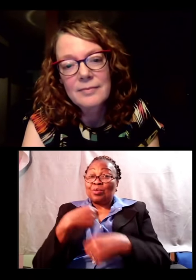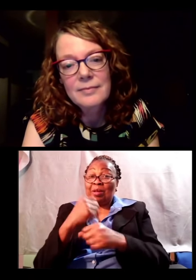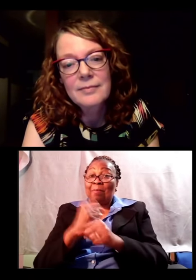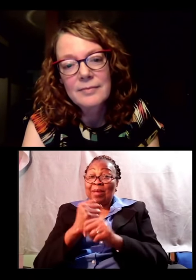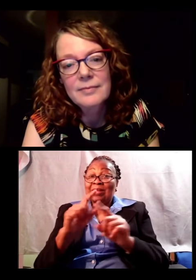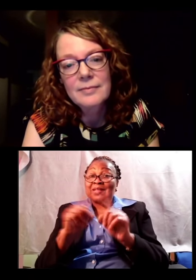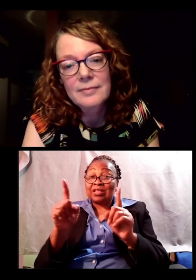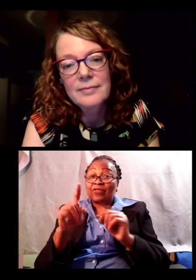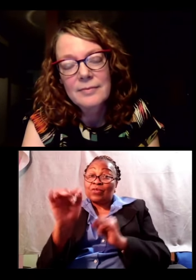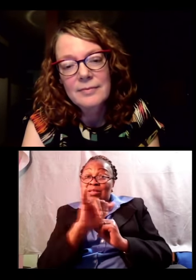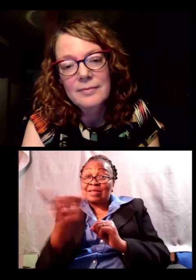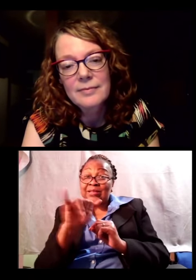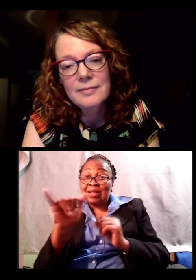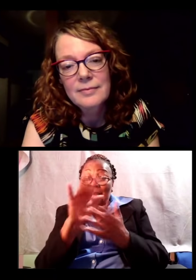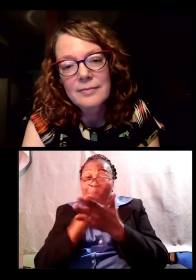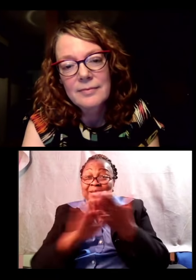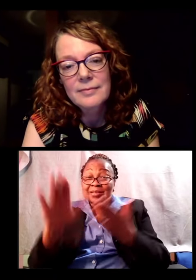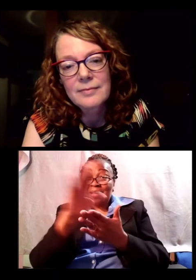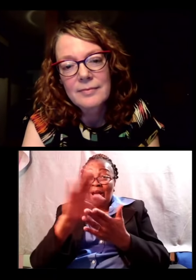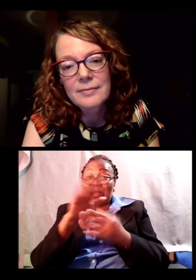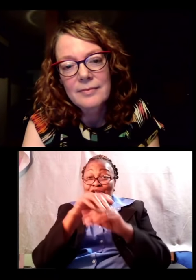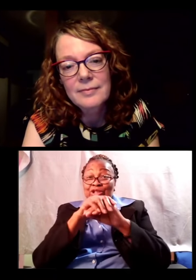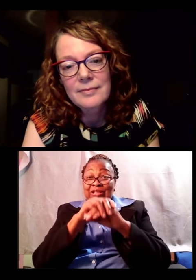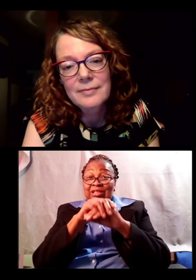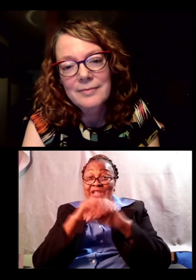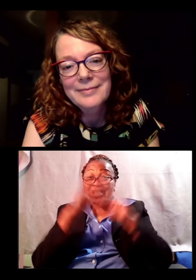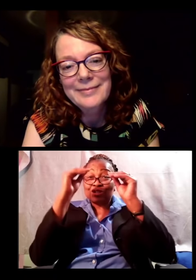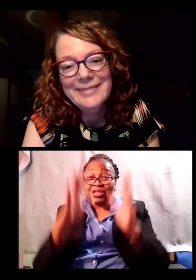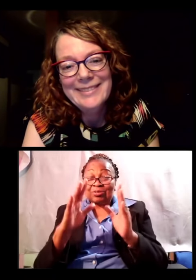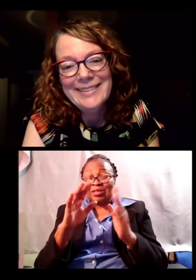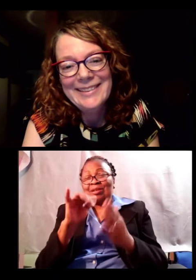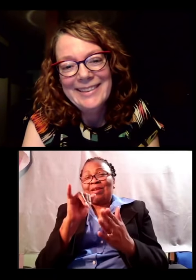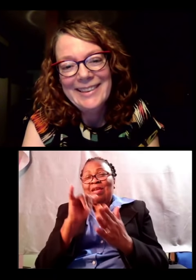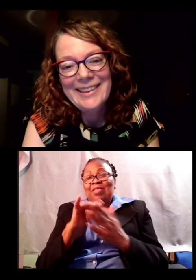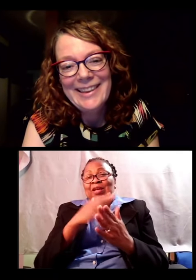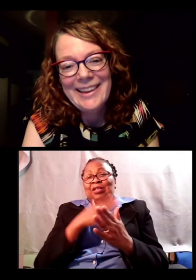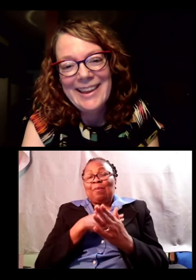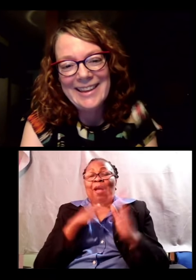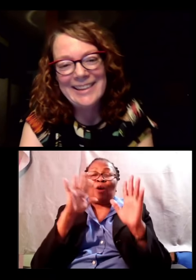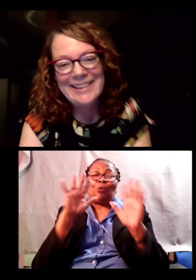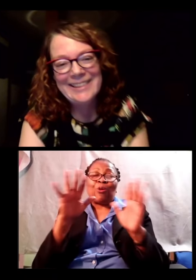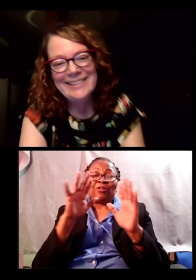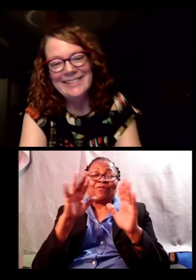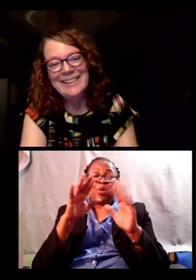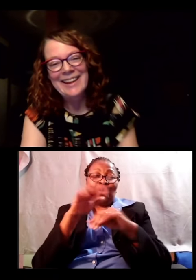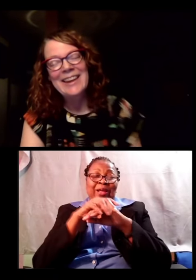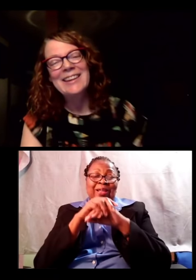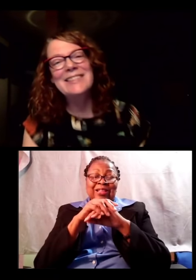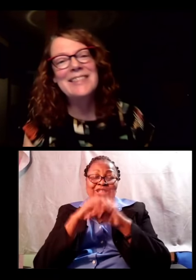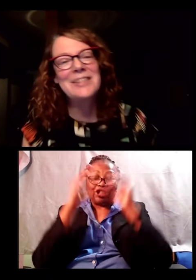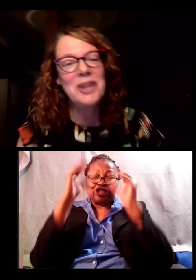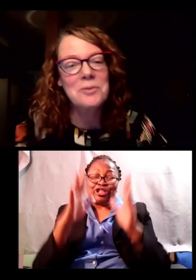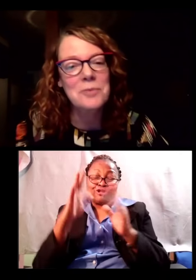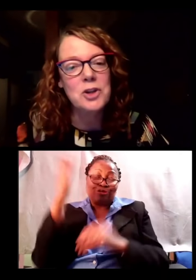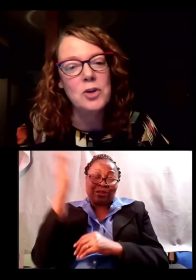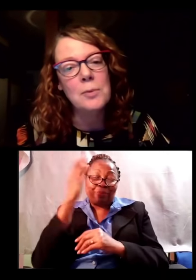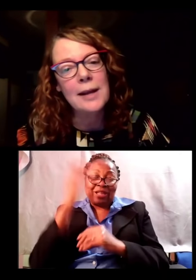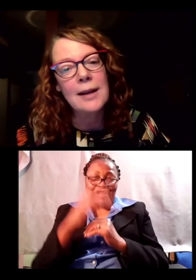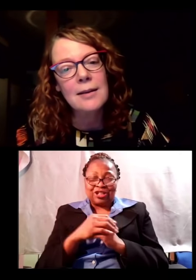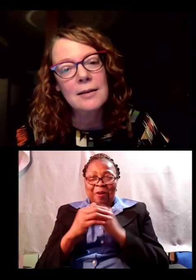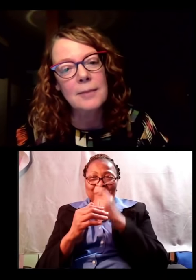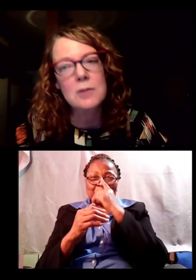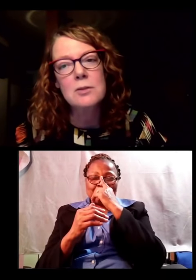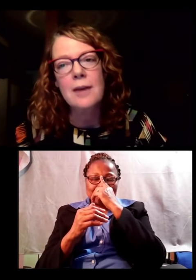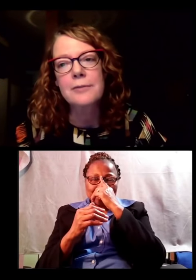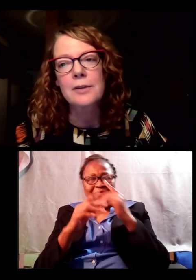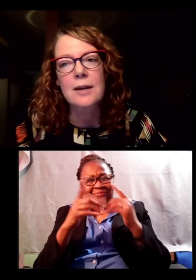in college. That's my little wonderful English teacher speech. Did teaching enrich your